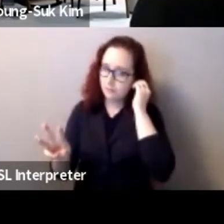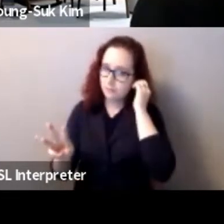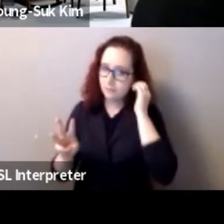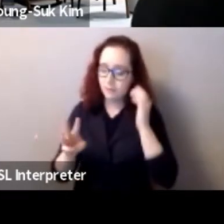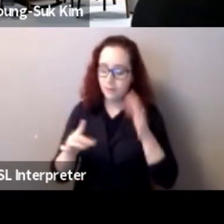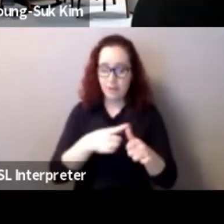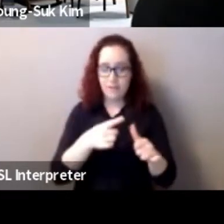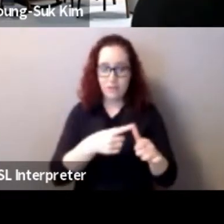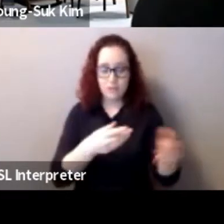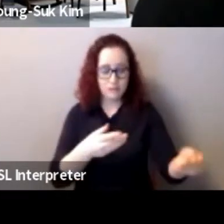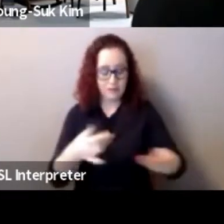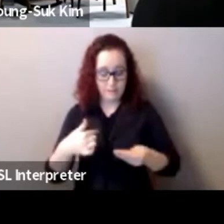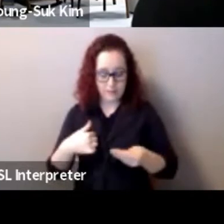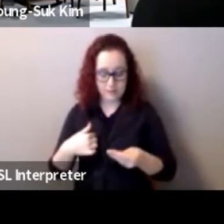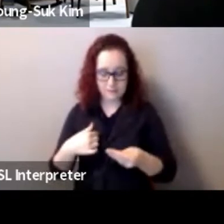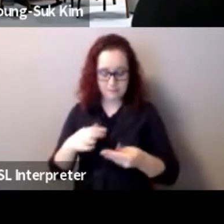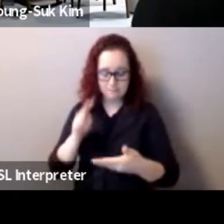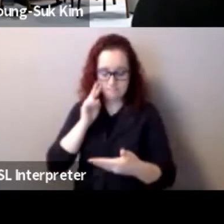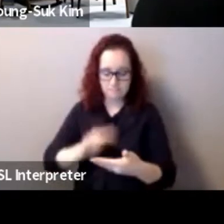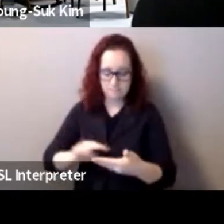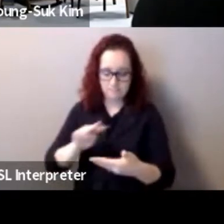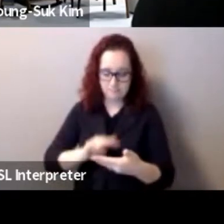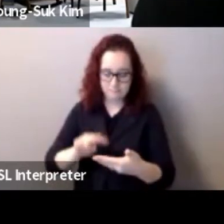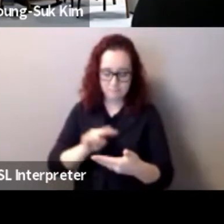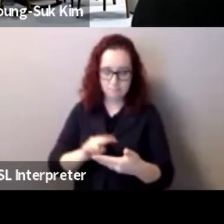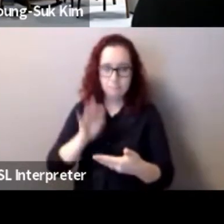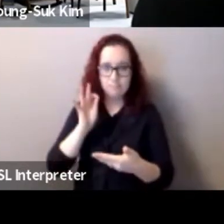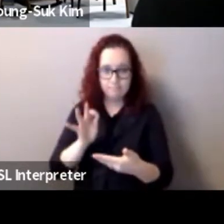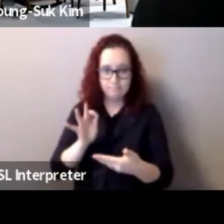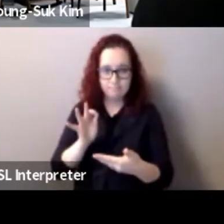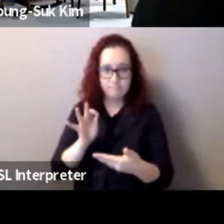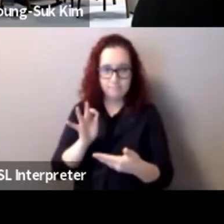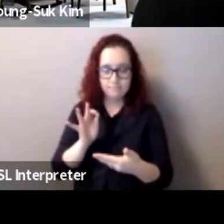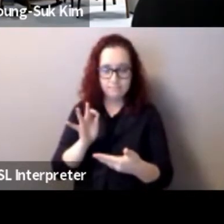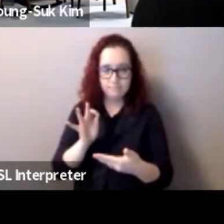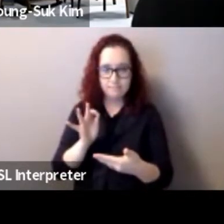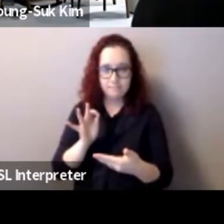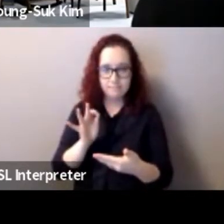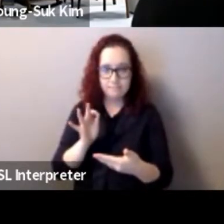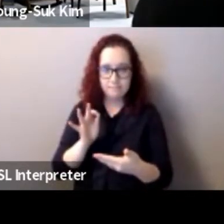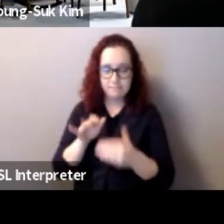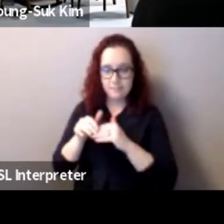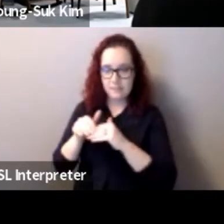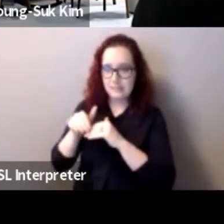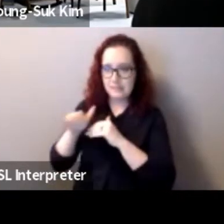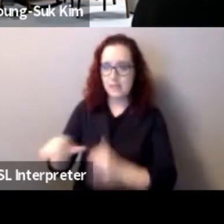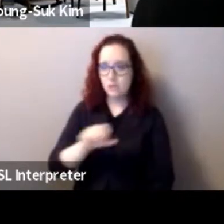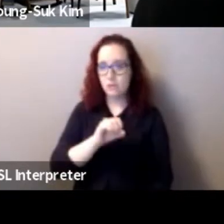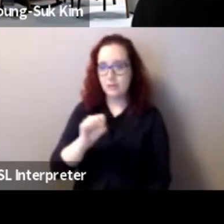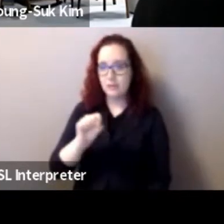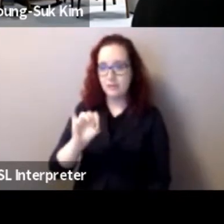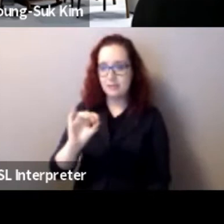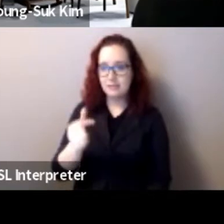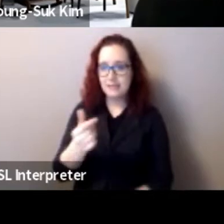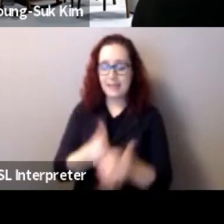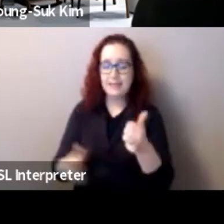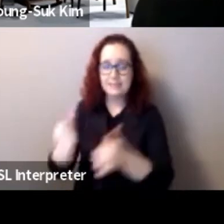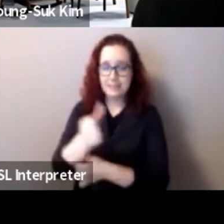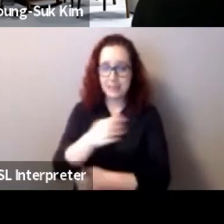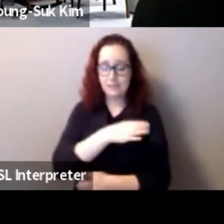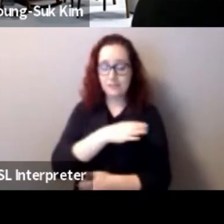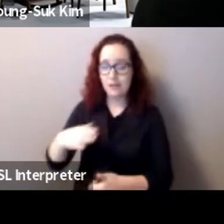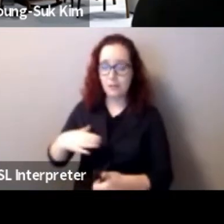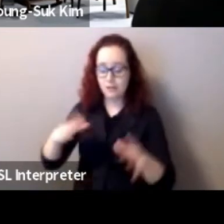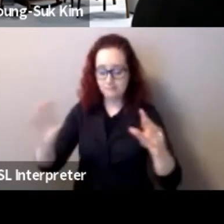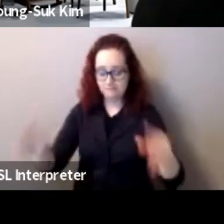me. I usually take a look at it to make sure everything looks, good. And if it does, it gets forwarded to the SIG Executive Committee. The SIG Executive